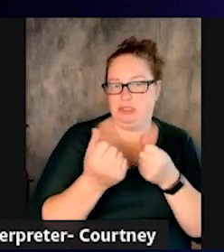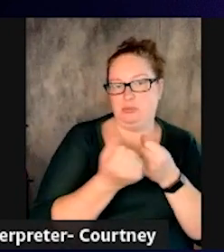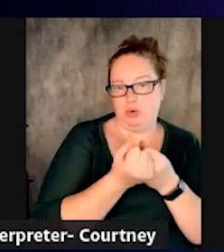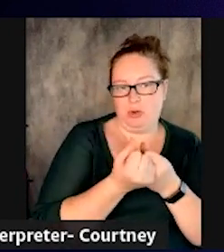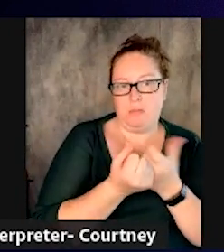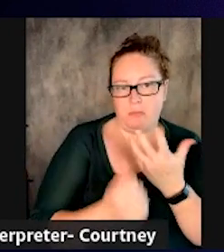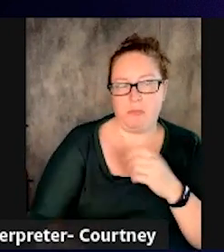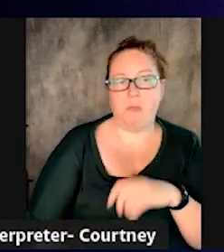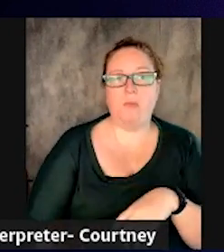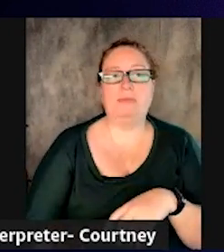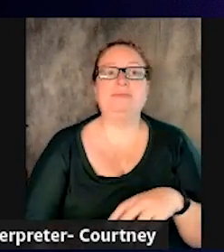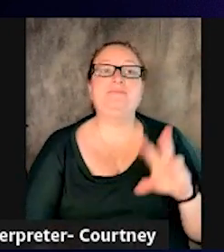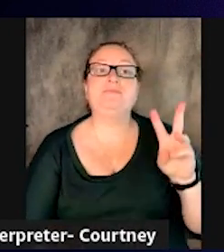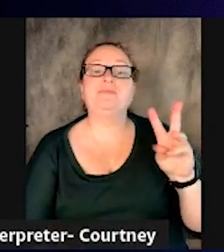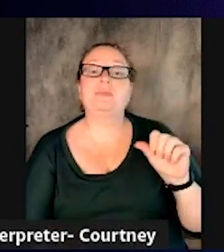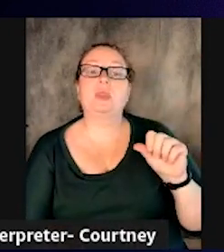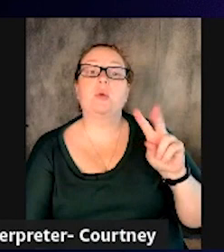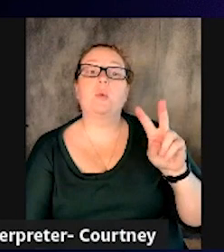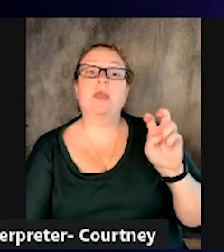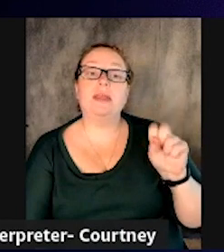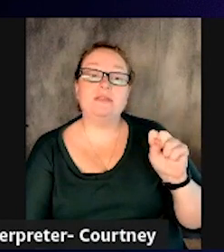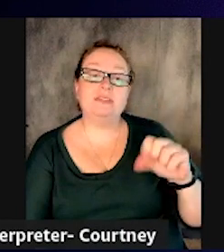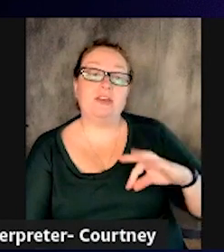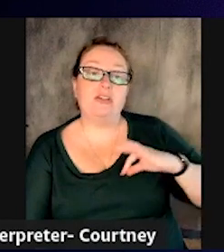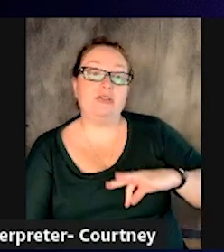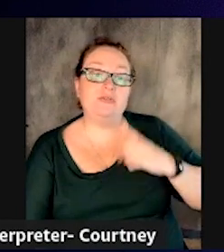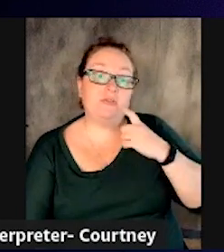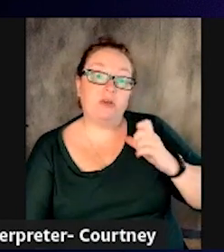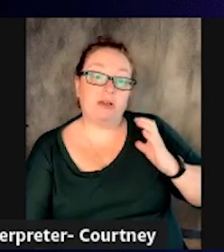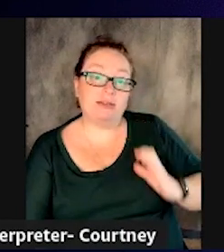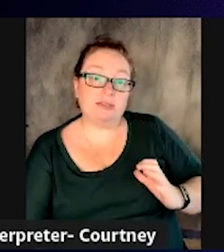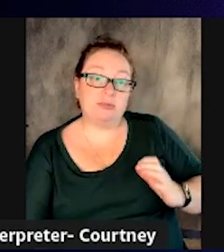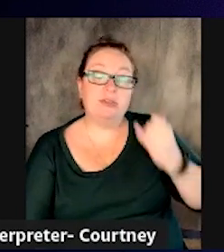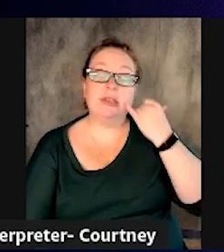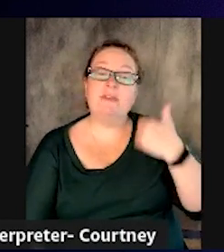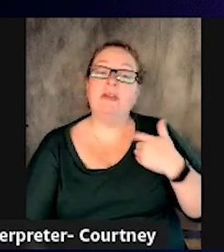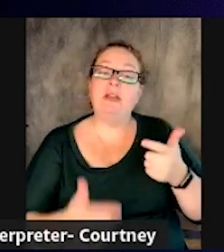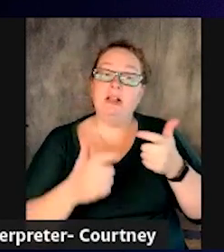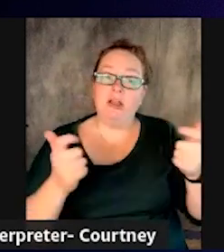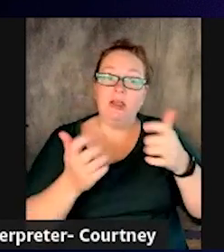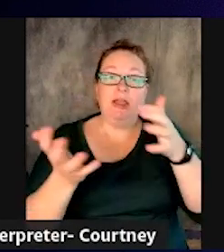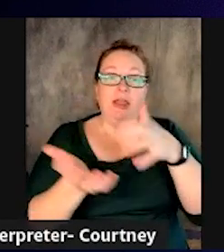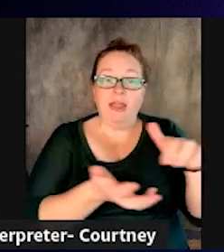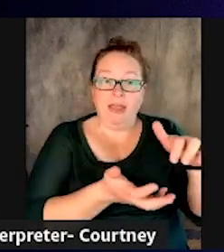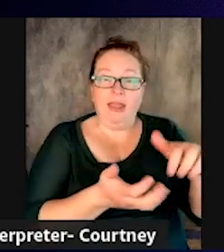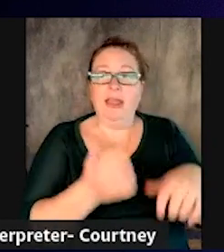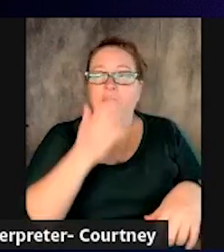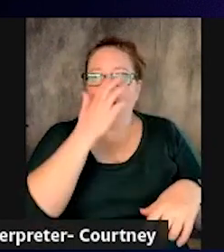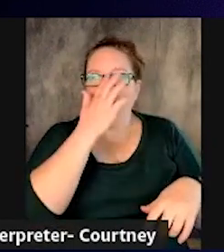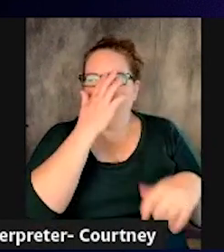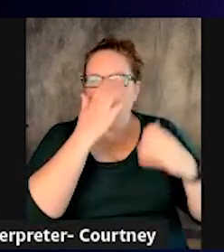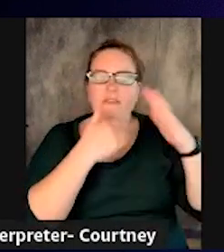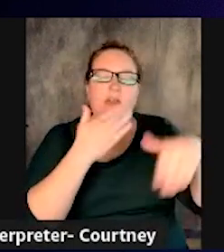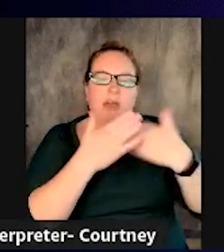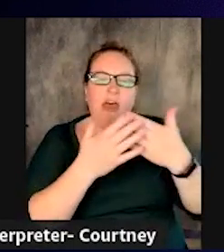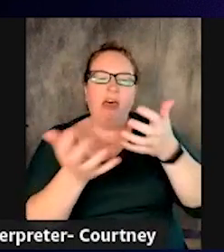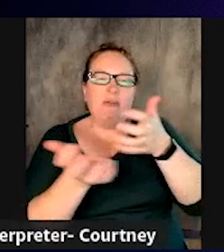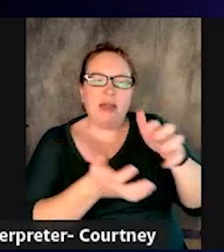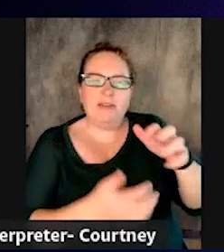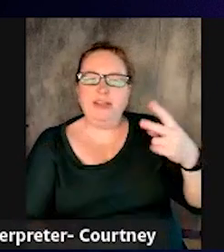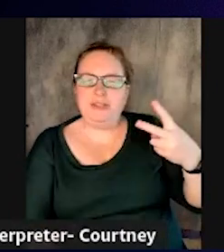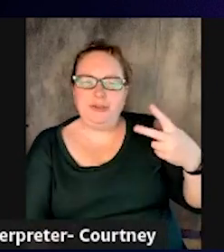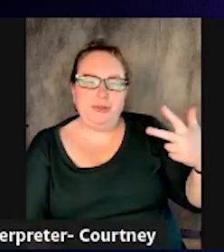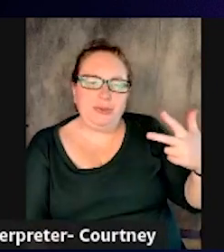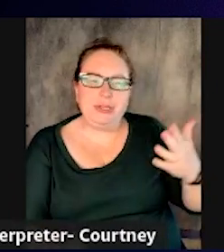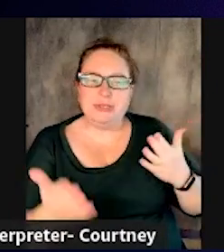And waves are useful for customers if you have large migrations. If you're only migrating 2 or 3 servers, just